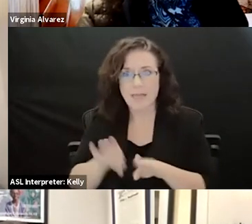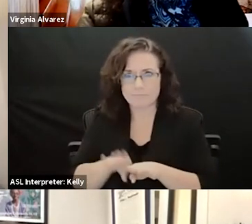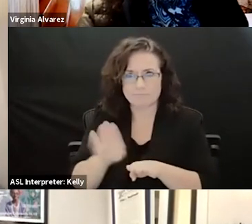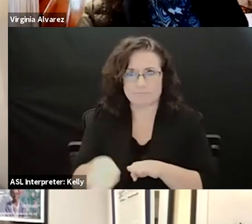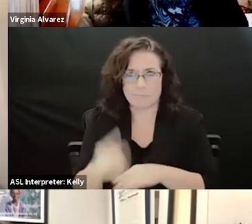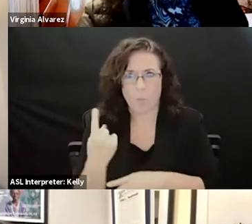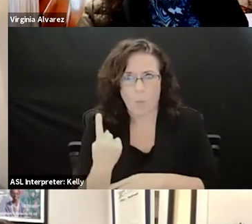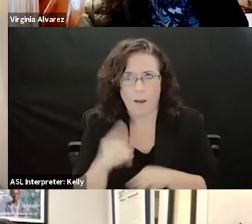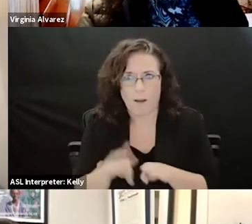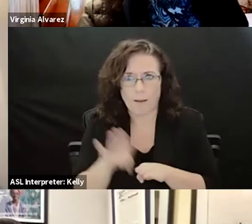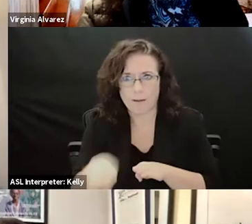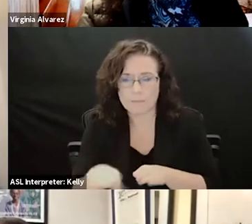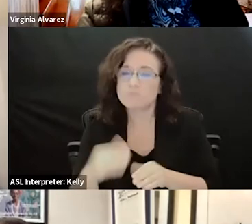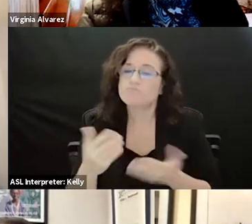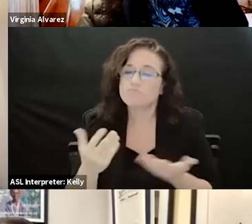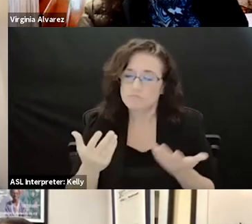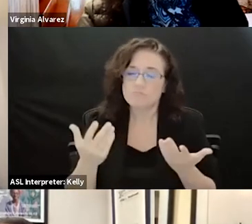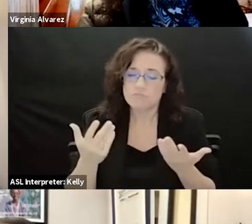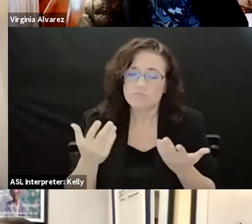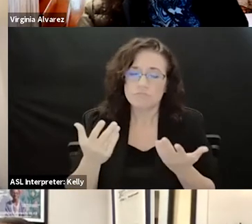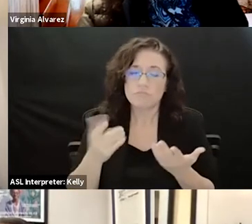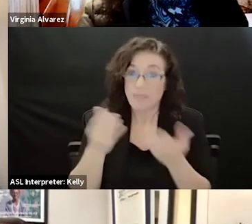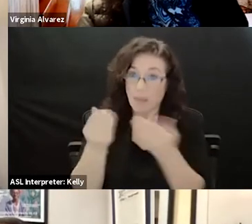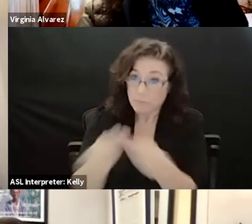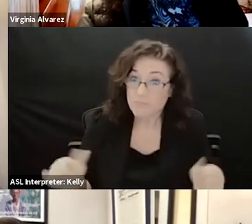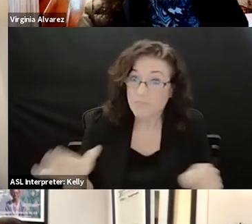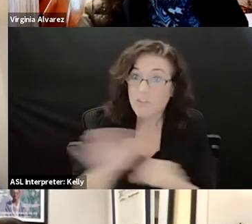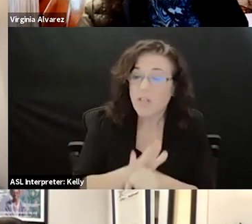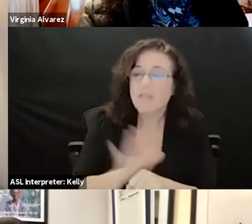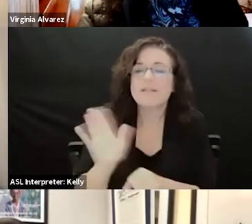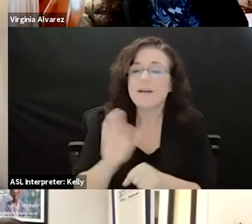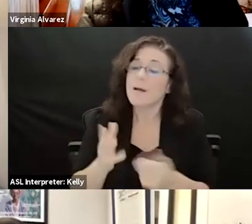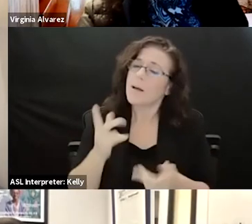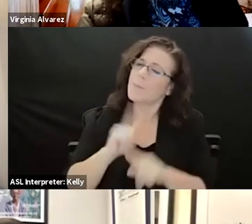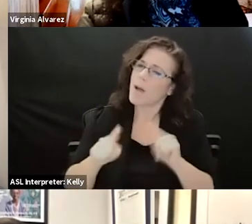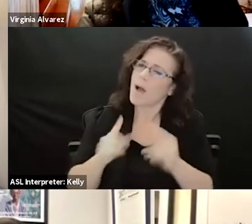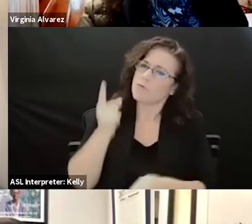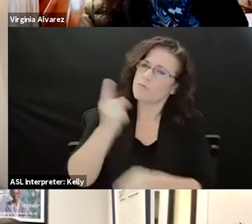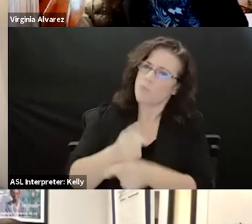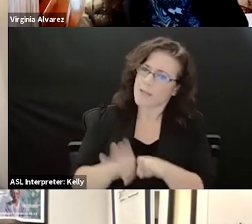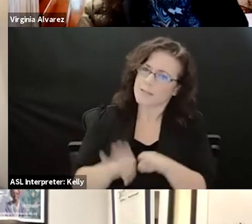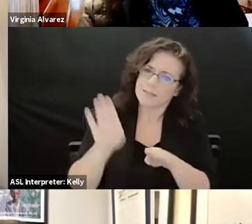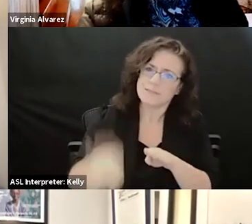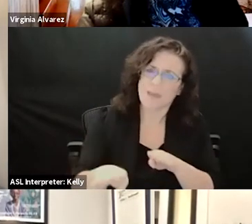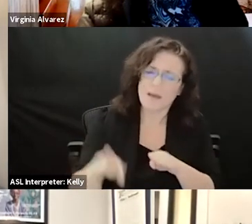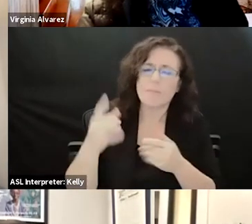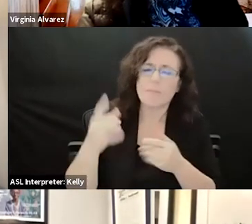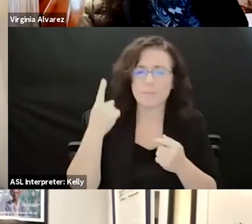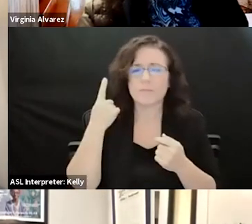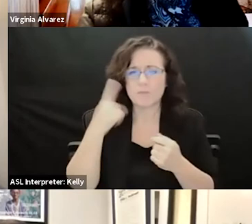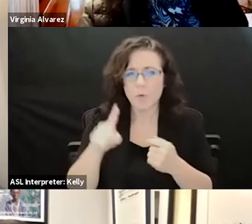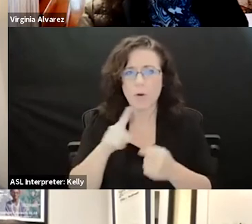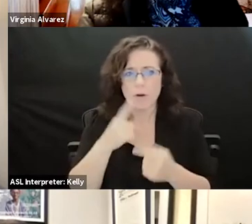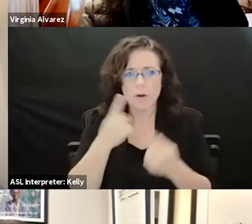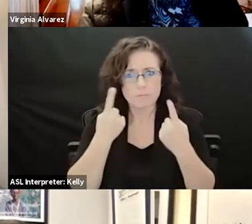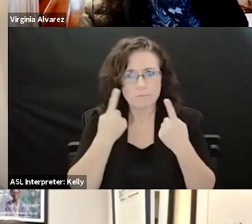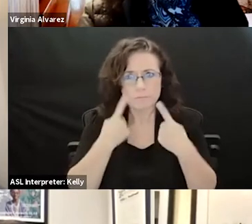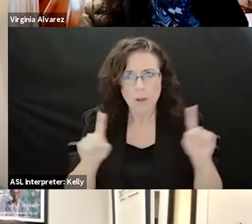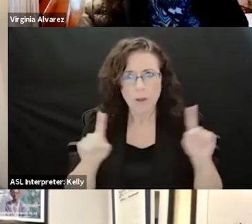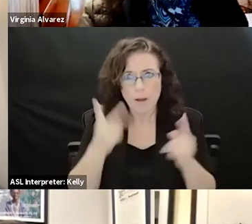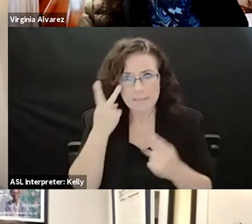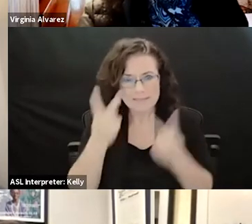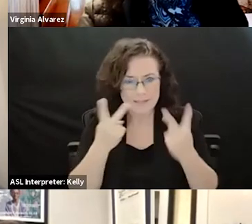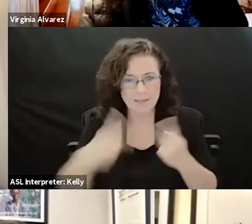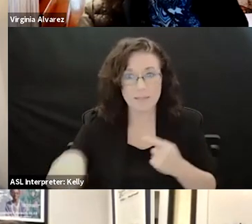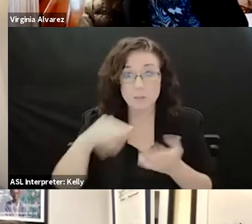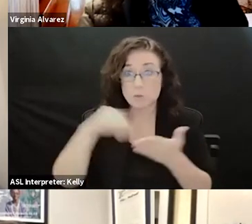issues in our district i believe it is the right step needed to ensure our youth are truly receiving the education they deserve so i